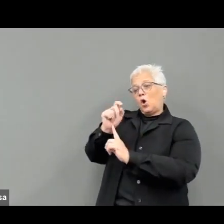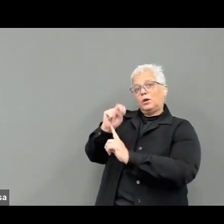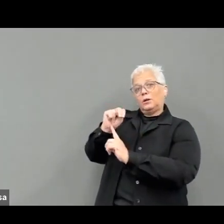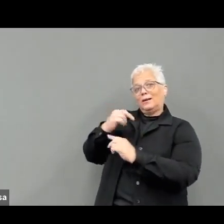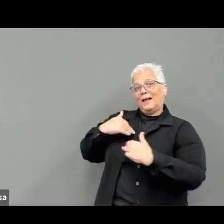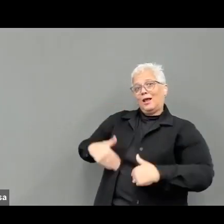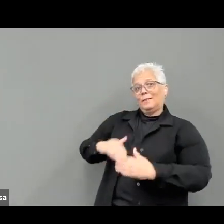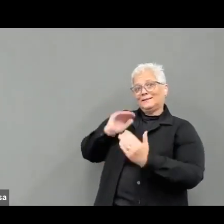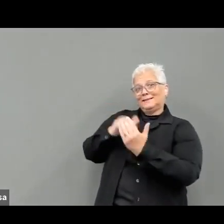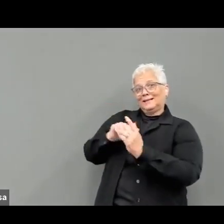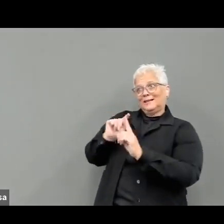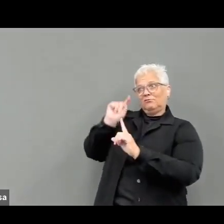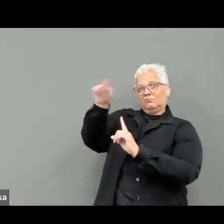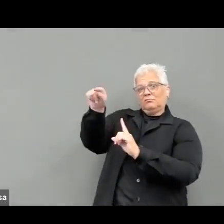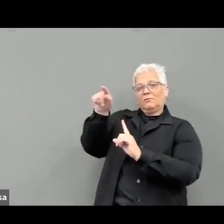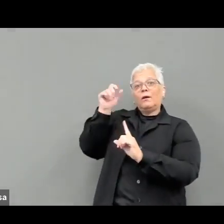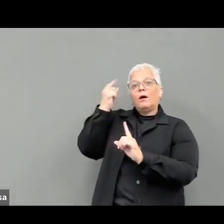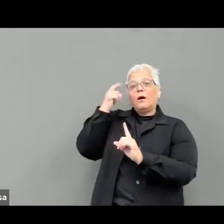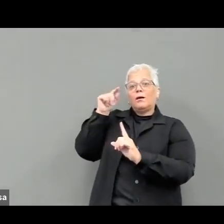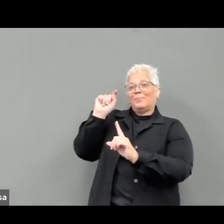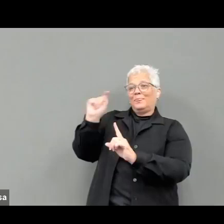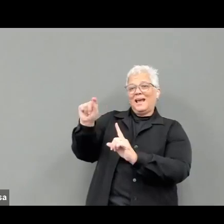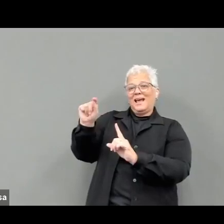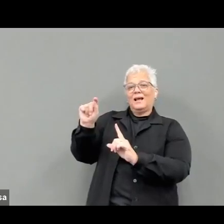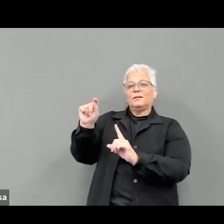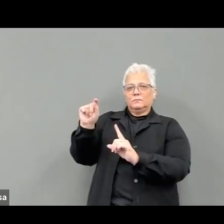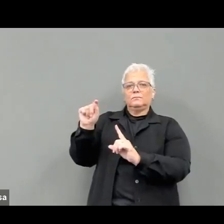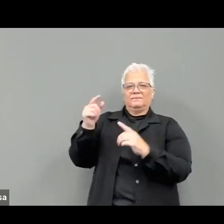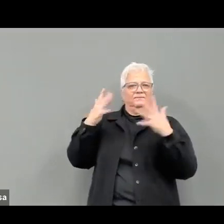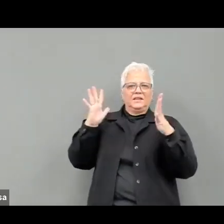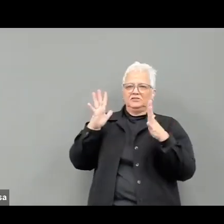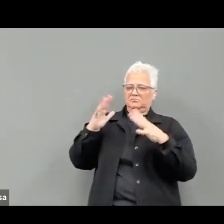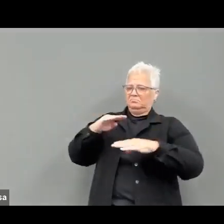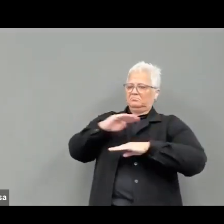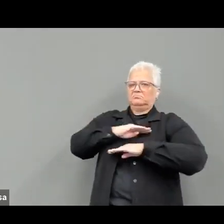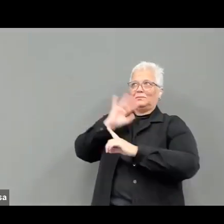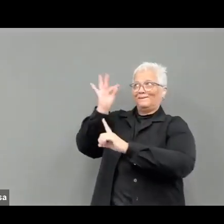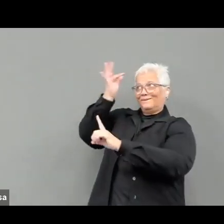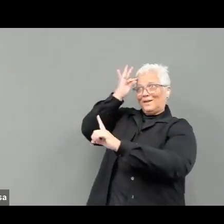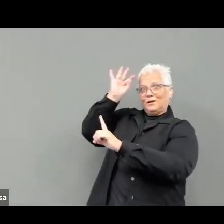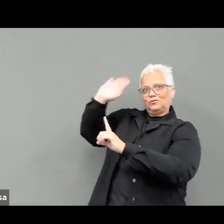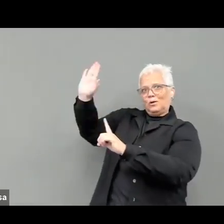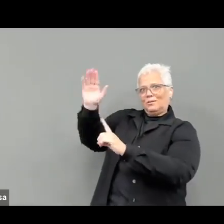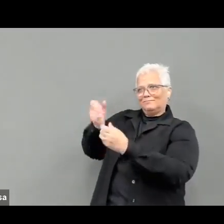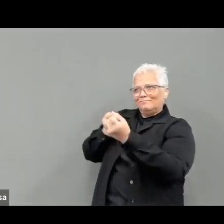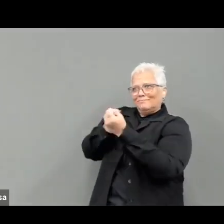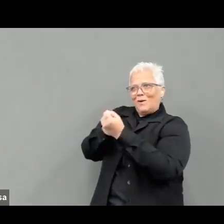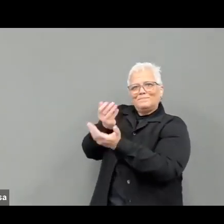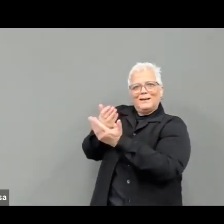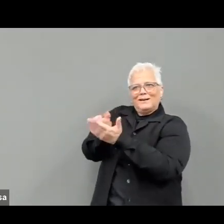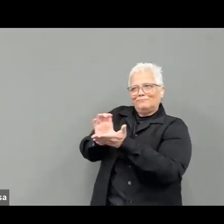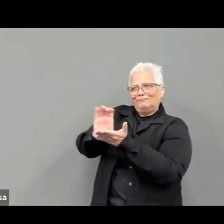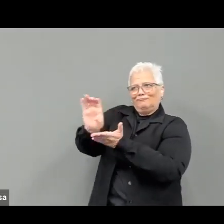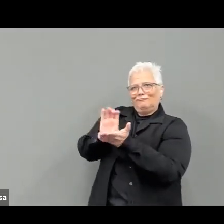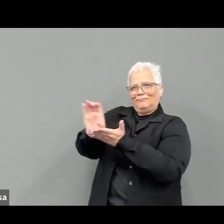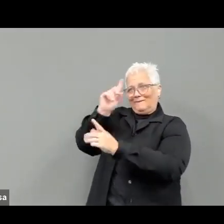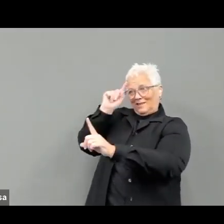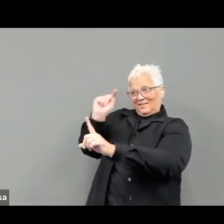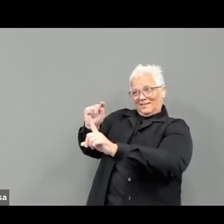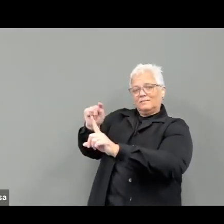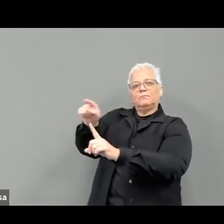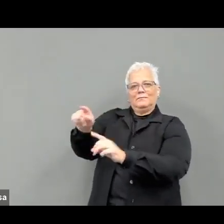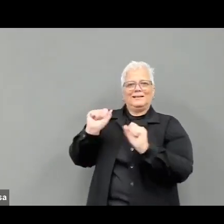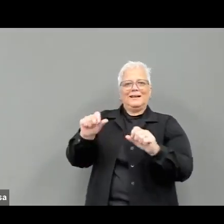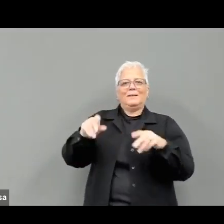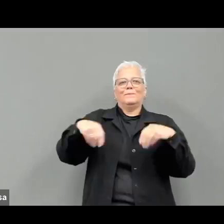federally qualified health center. What that means is that part of our mission is to serve the underserved. And